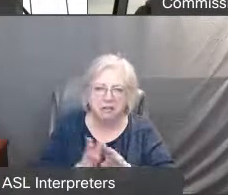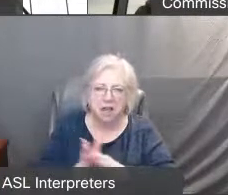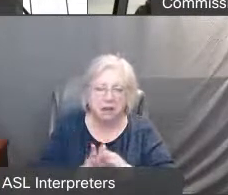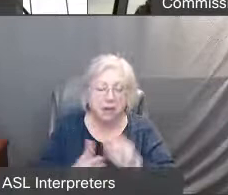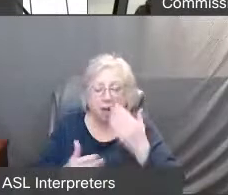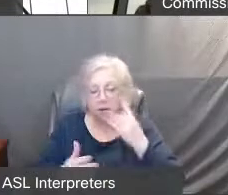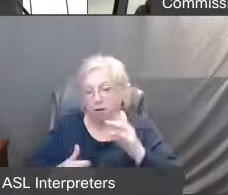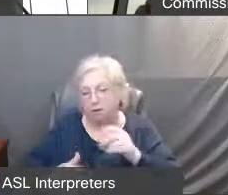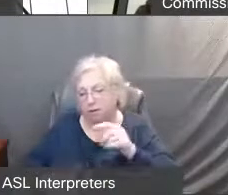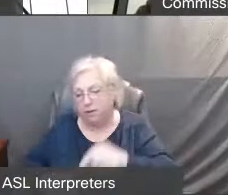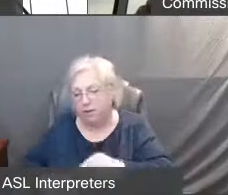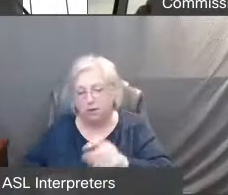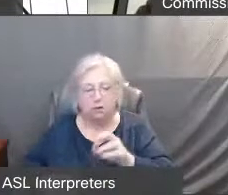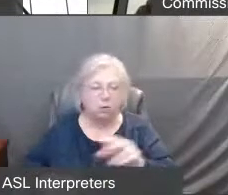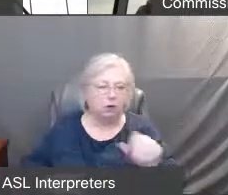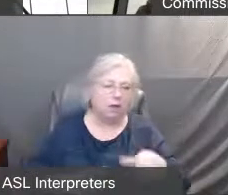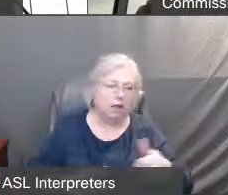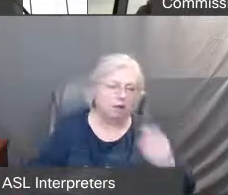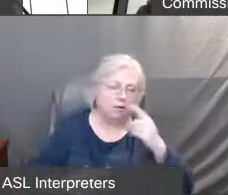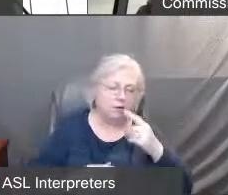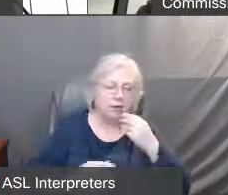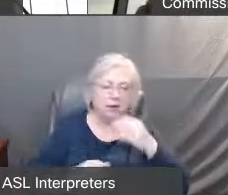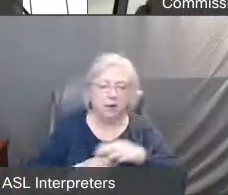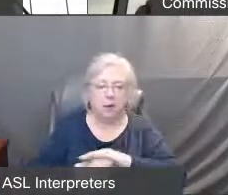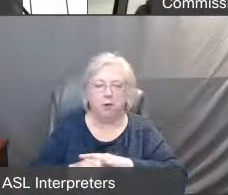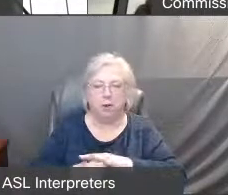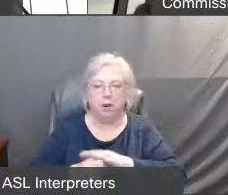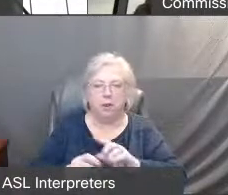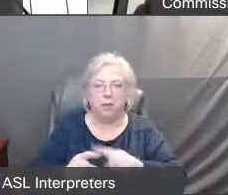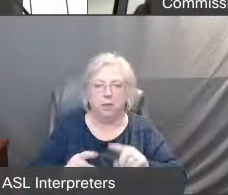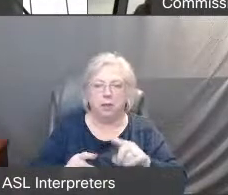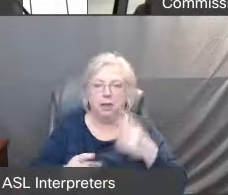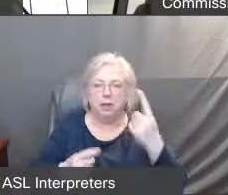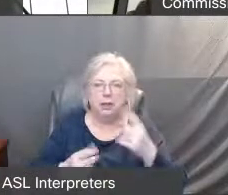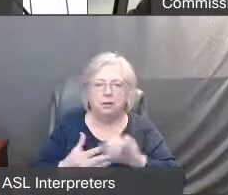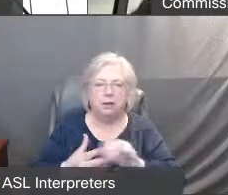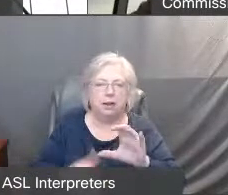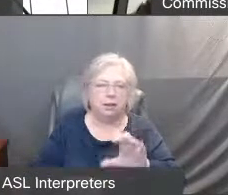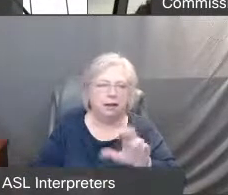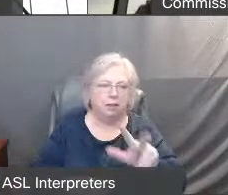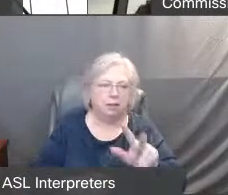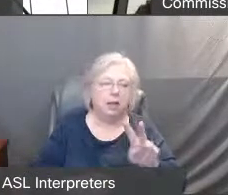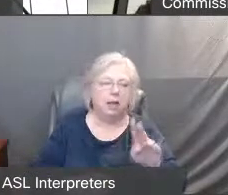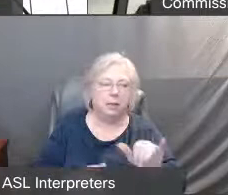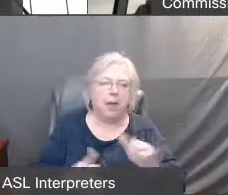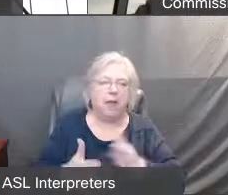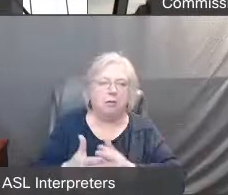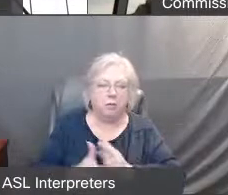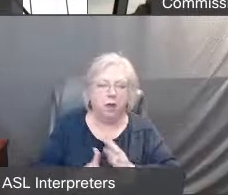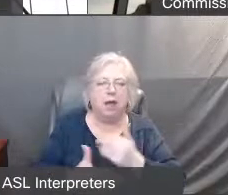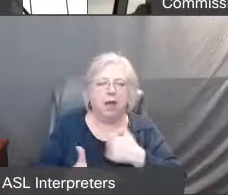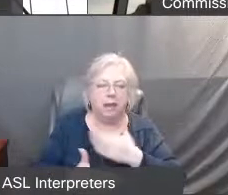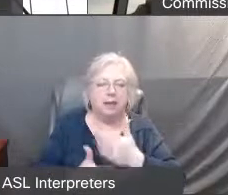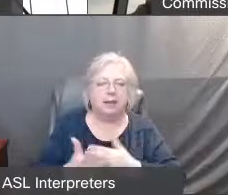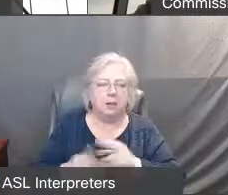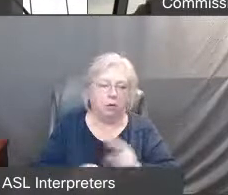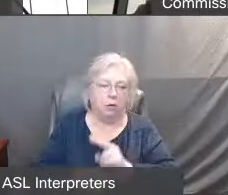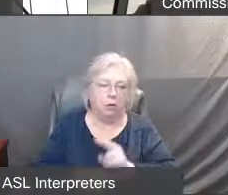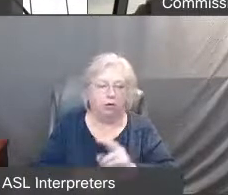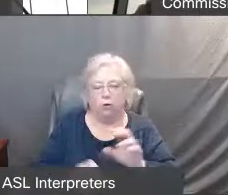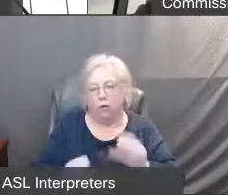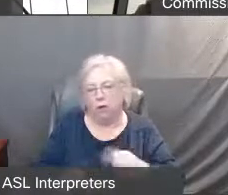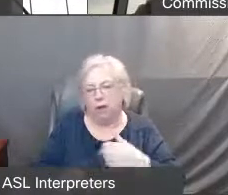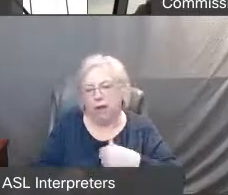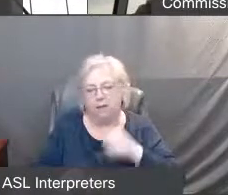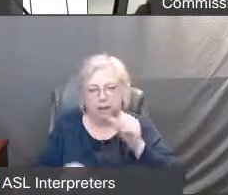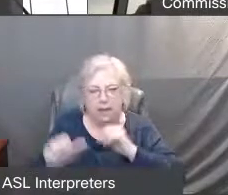This one, for the neighborhood, consider that C3 by right does have some uses. You could get a tavern